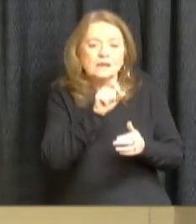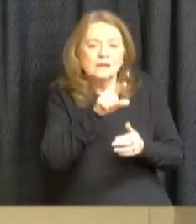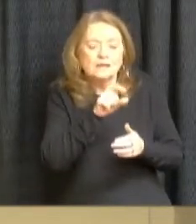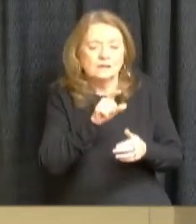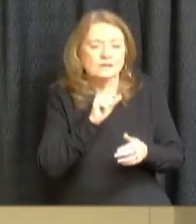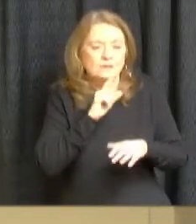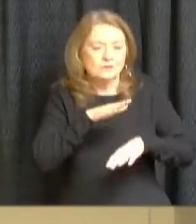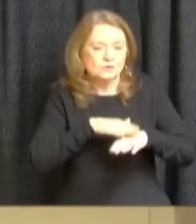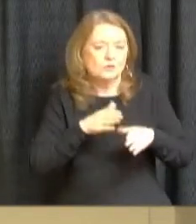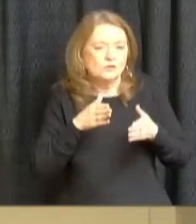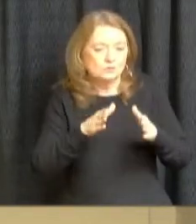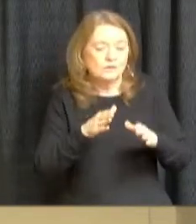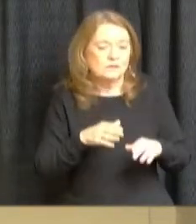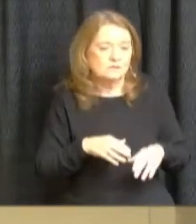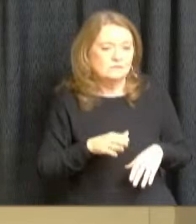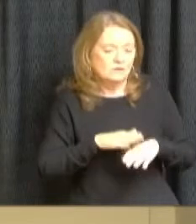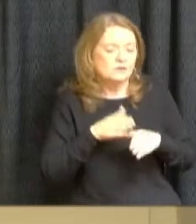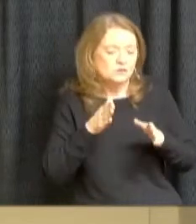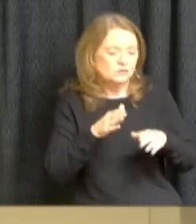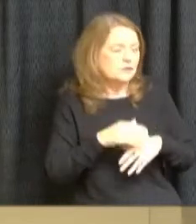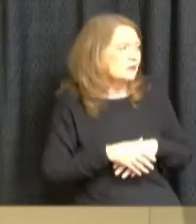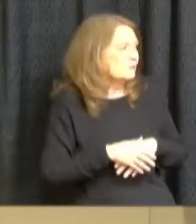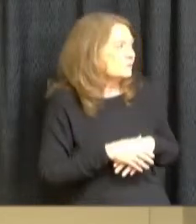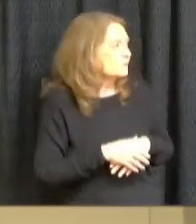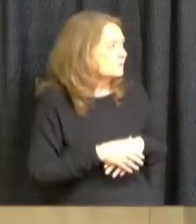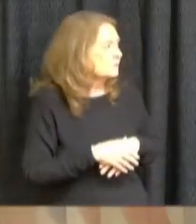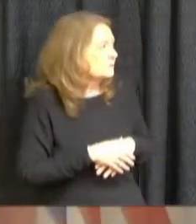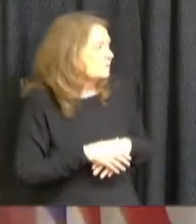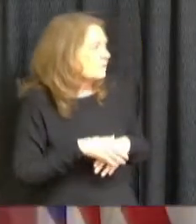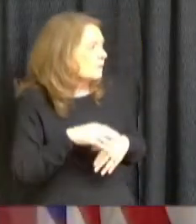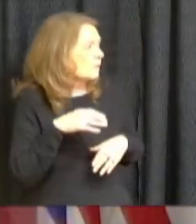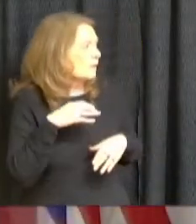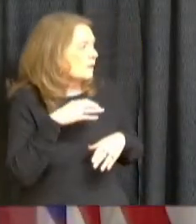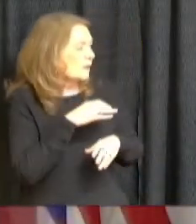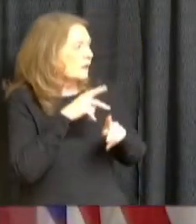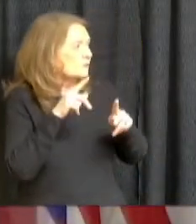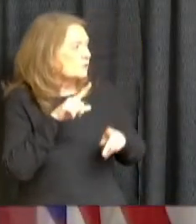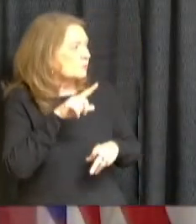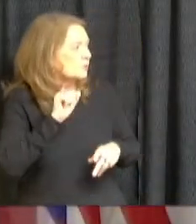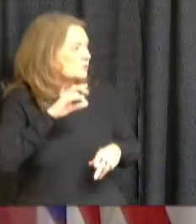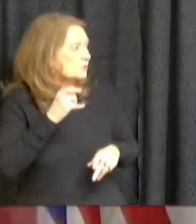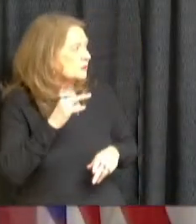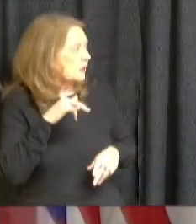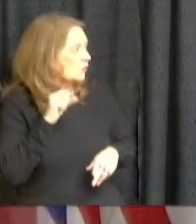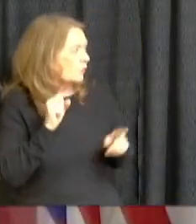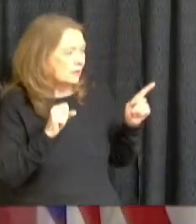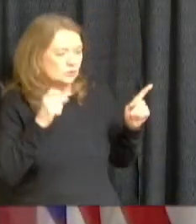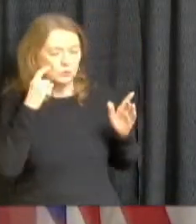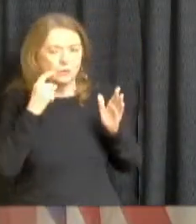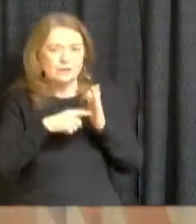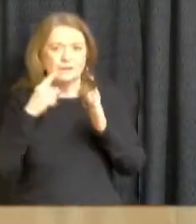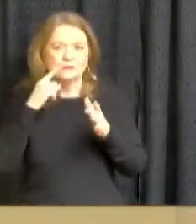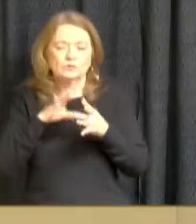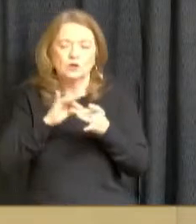are on street. Right, on street, but Right. parking lots. Okay. Councilperson Zacharias, you're recognized for comments. Thank you, Mayor.